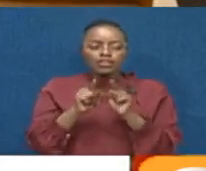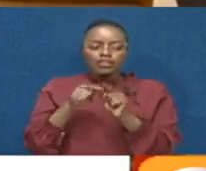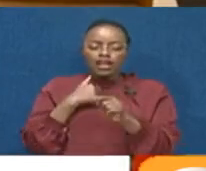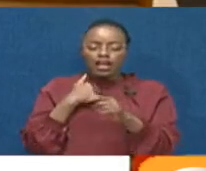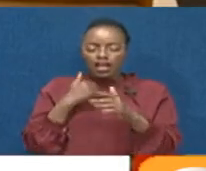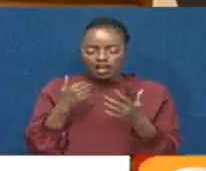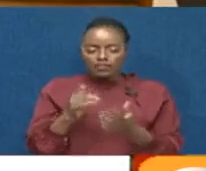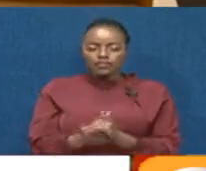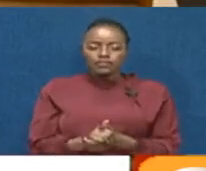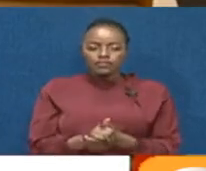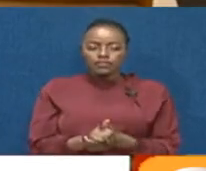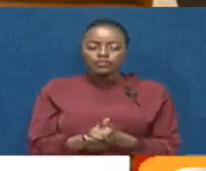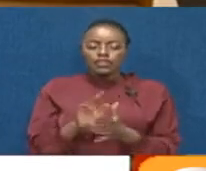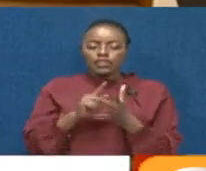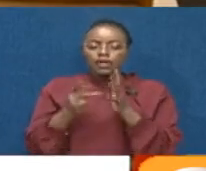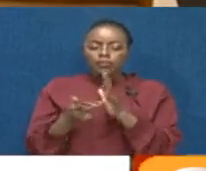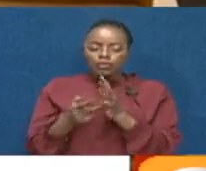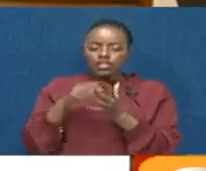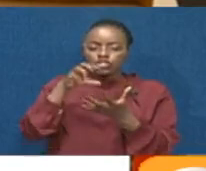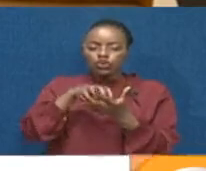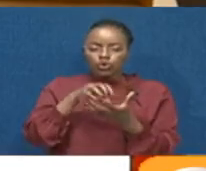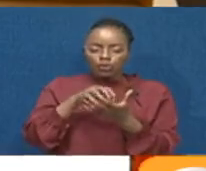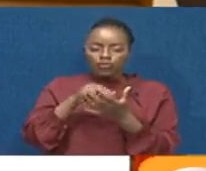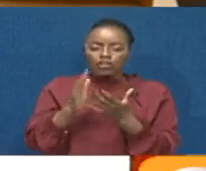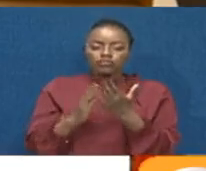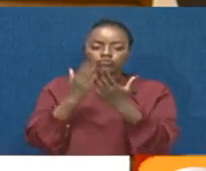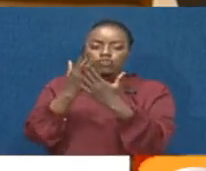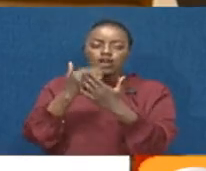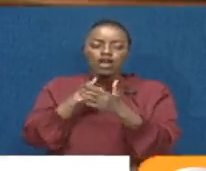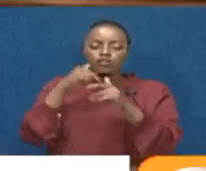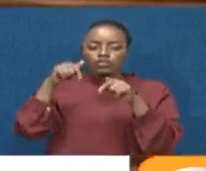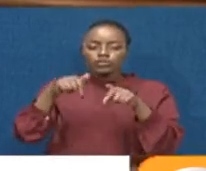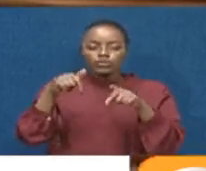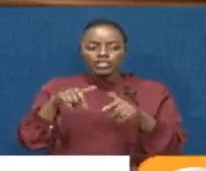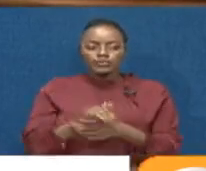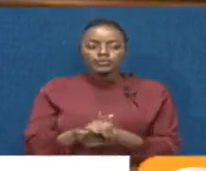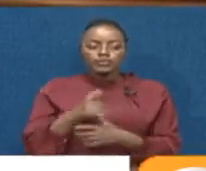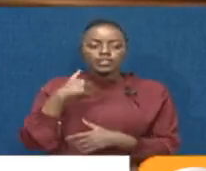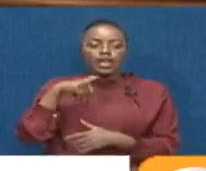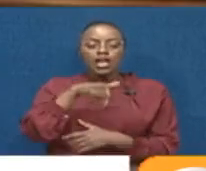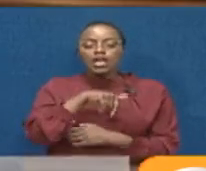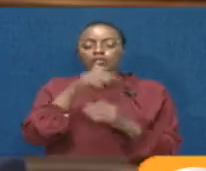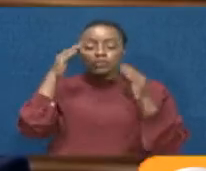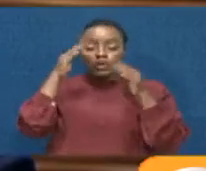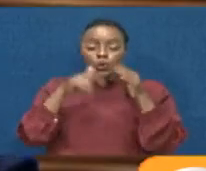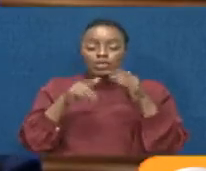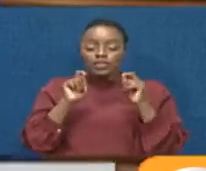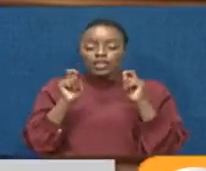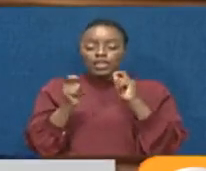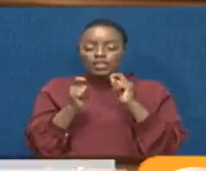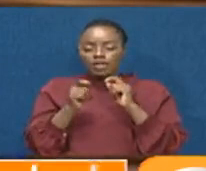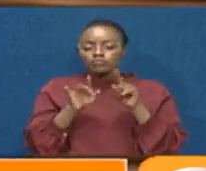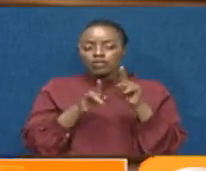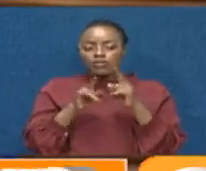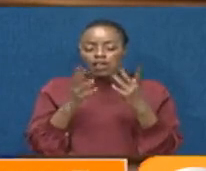phase one project components as presented here today. What we are looking at is a